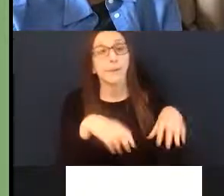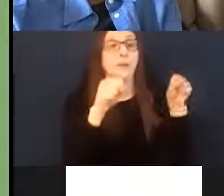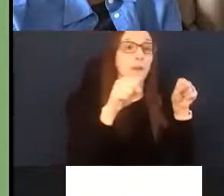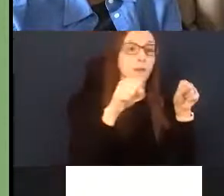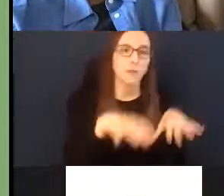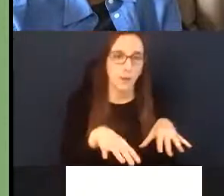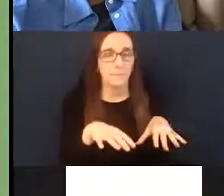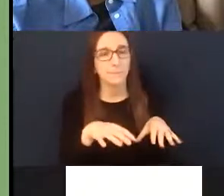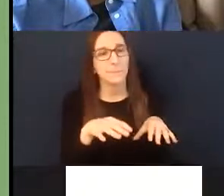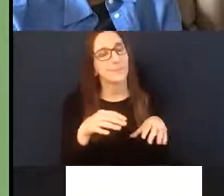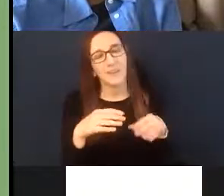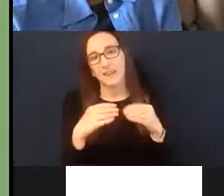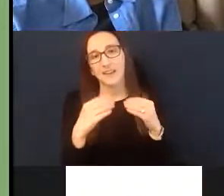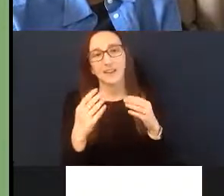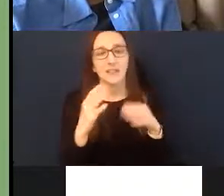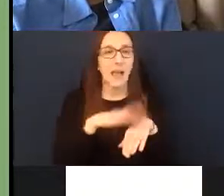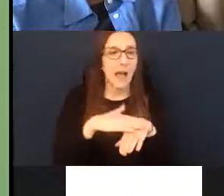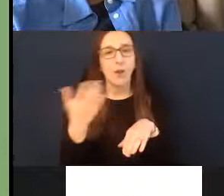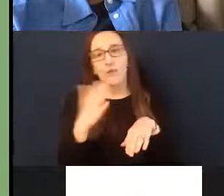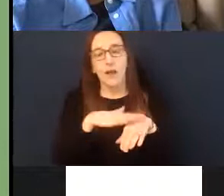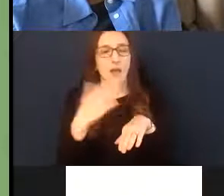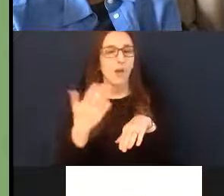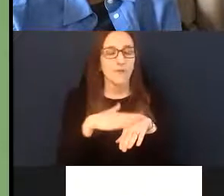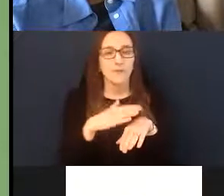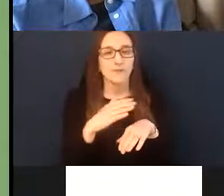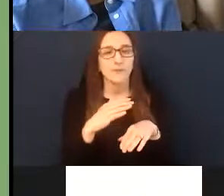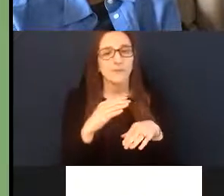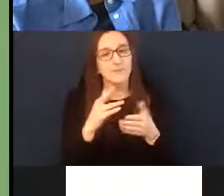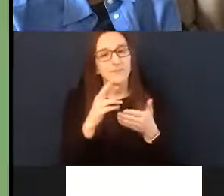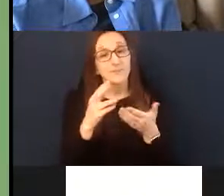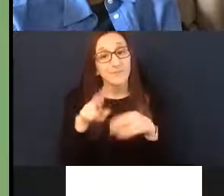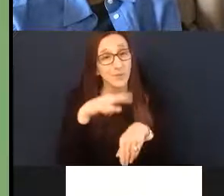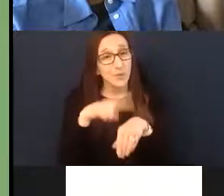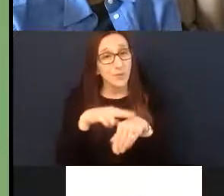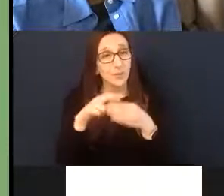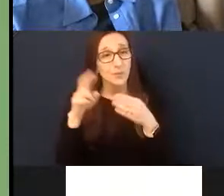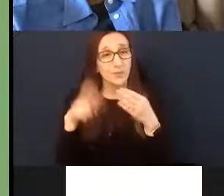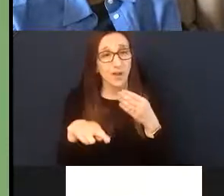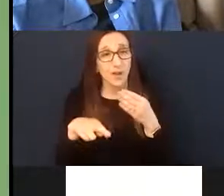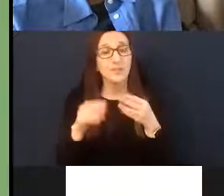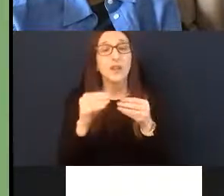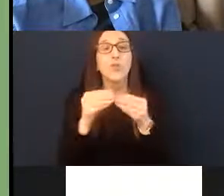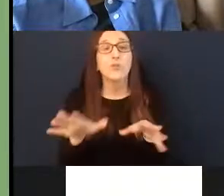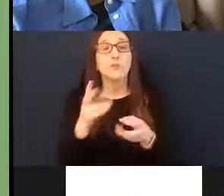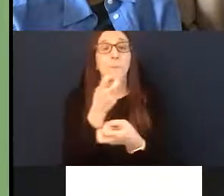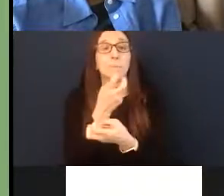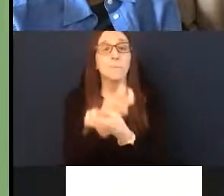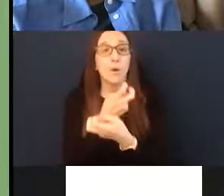the on, then off, then on, then off, actually results in a loss of bone mass